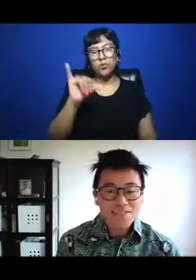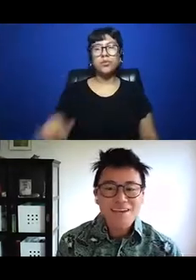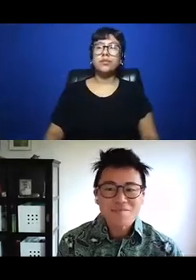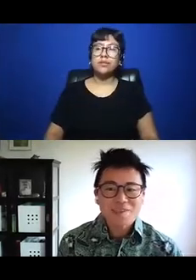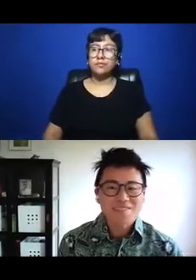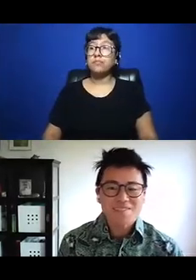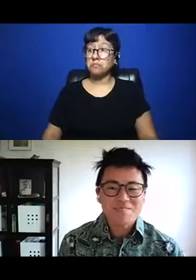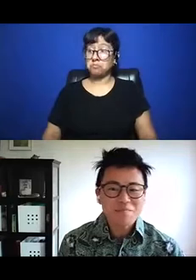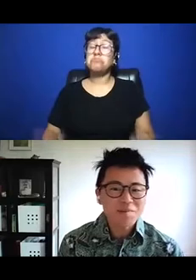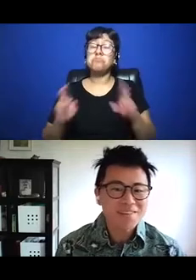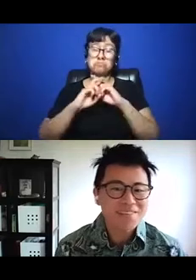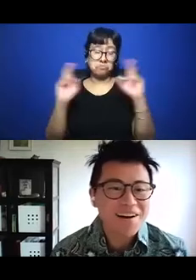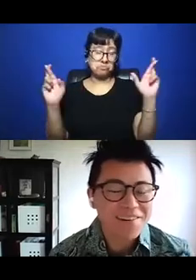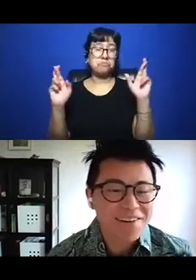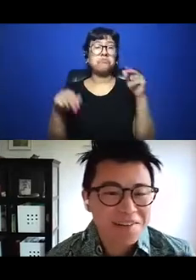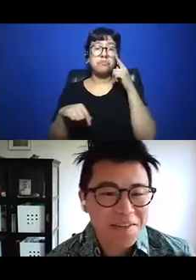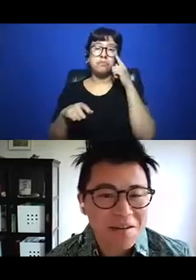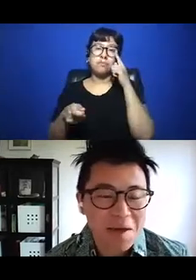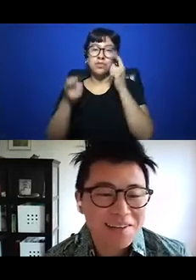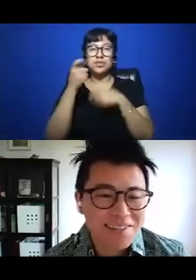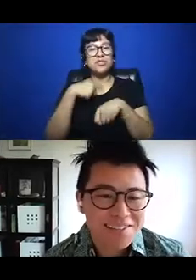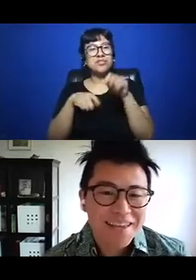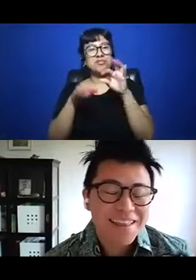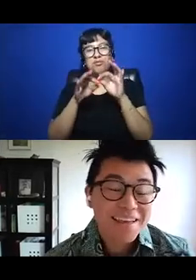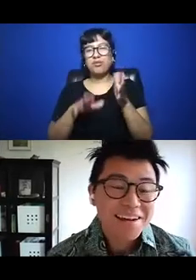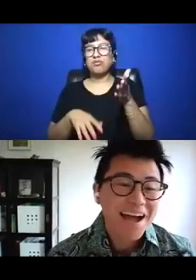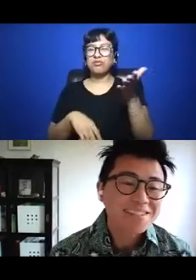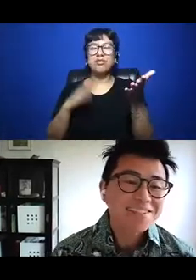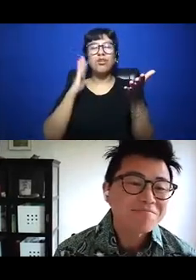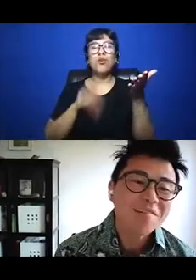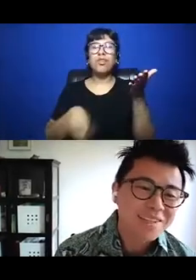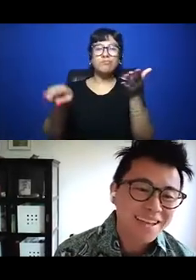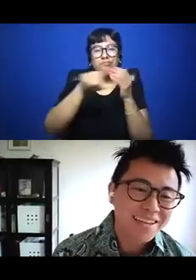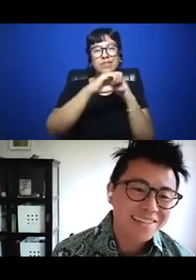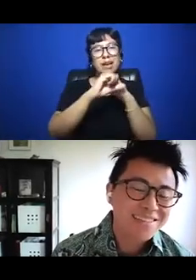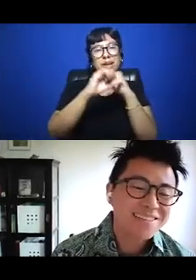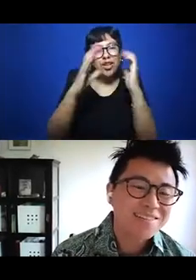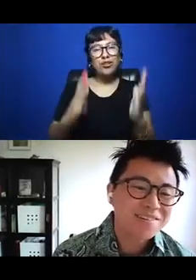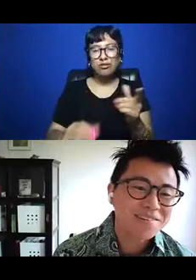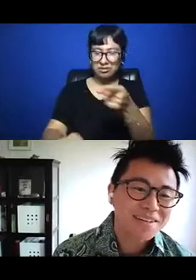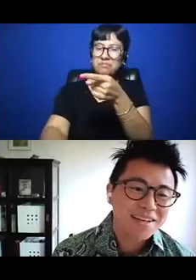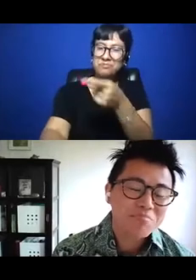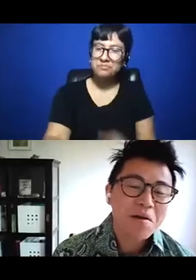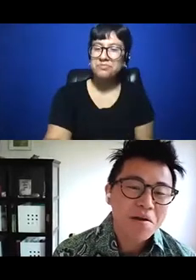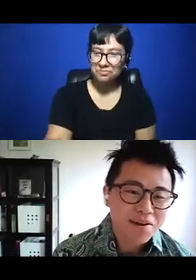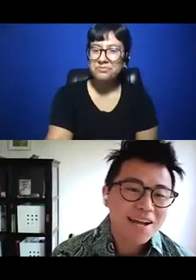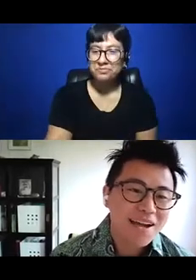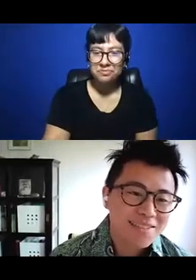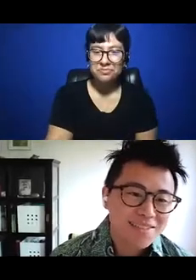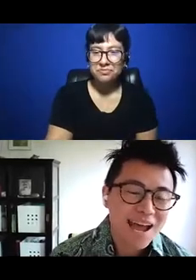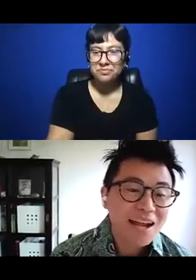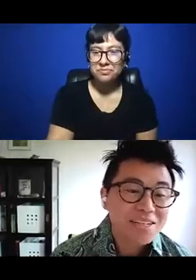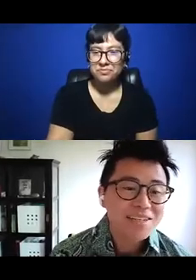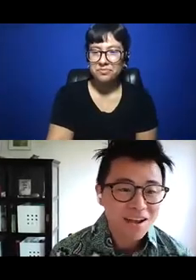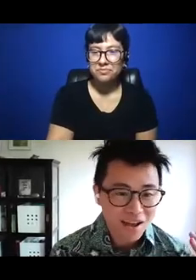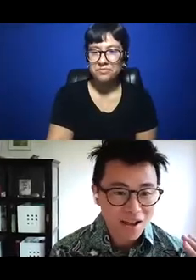I want to say, because some people on this call are also campaigners, that an action you might want to take is to